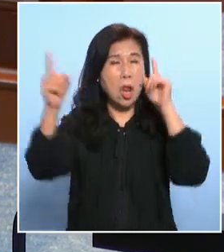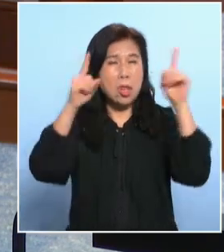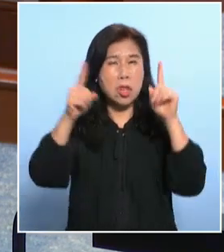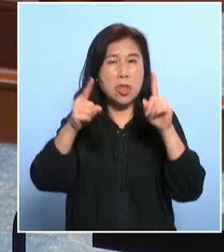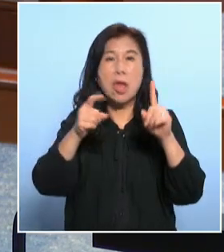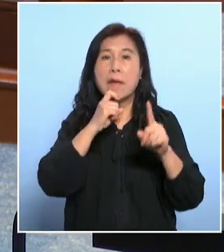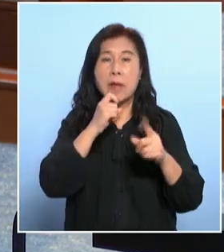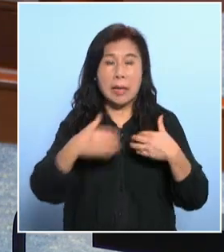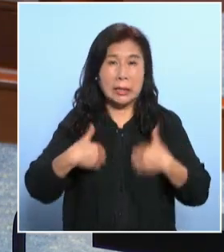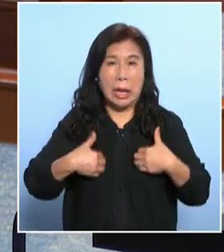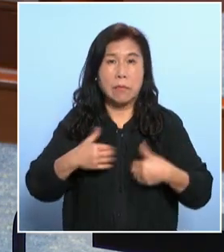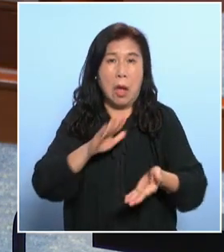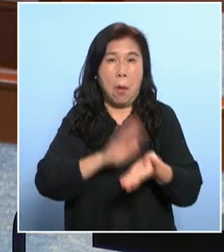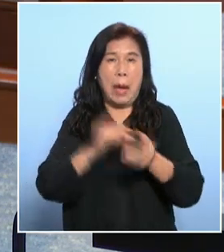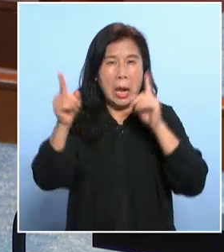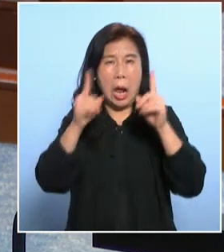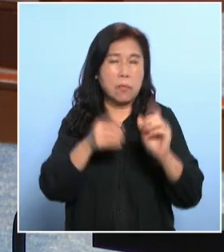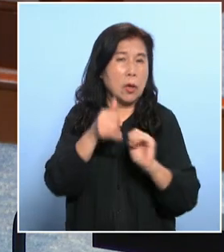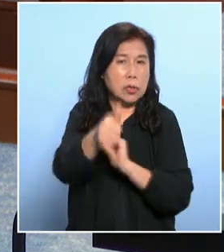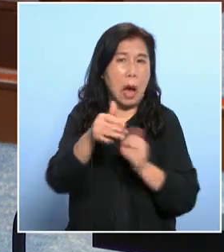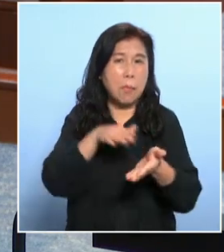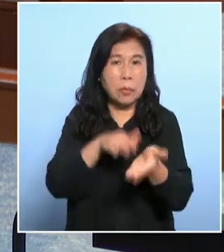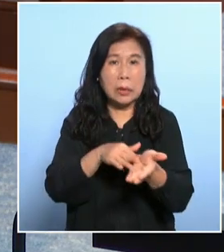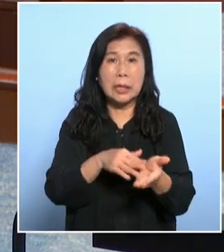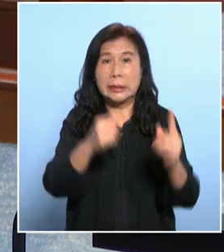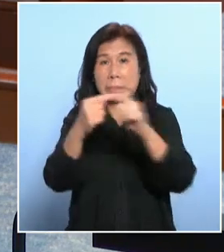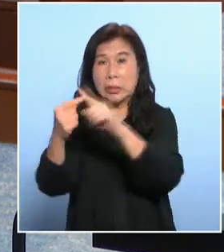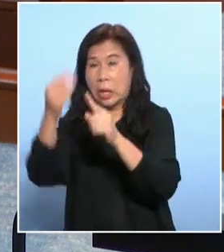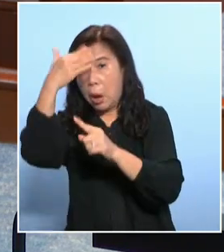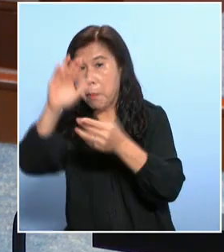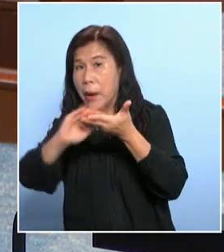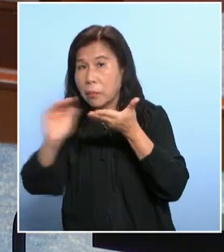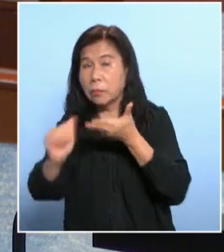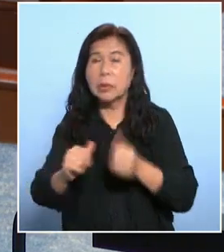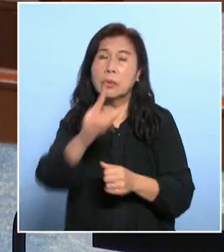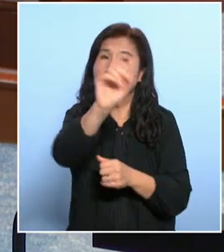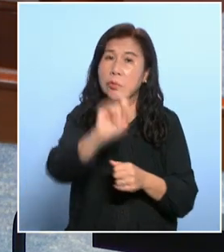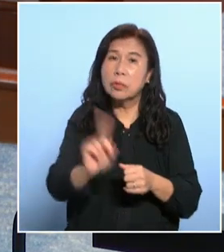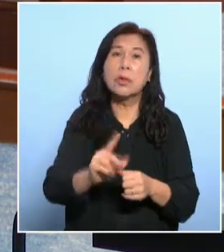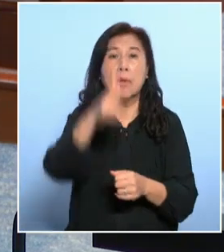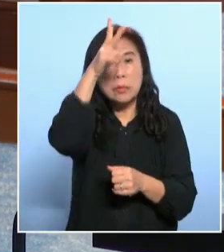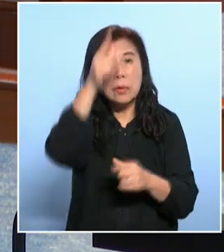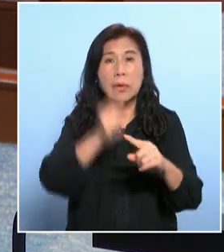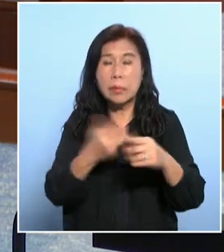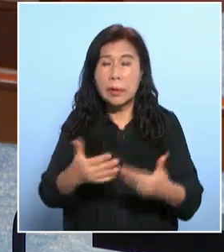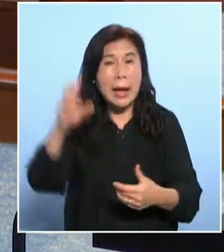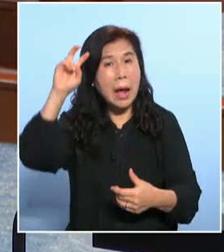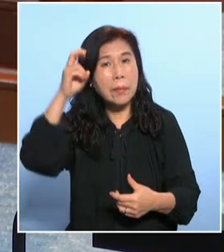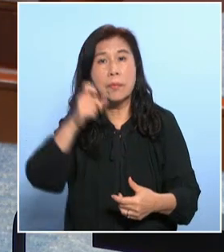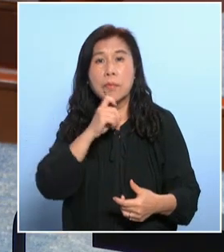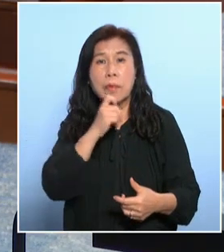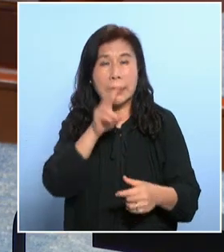I would like to talk about the abuse of A&E departments in hospital and the abuse of public